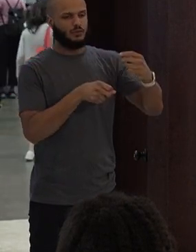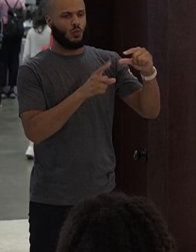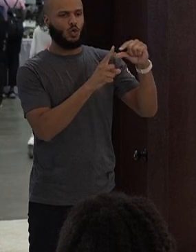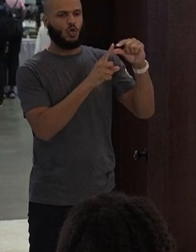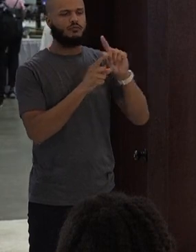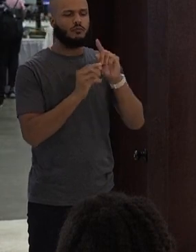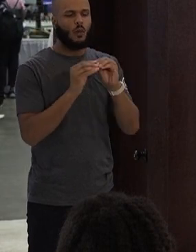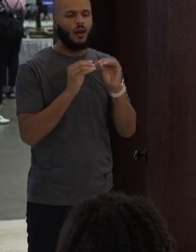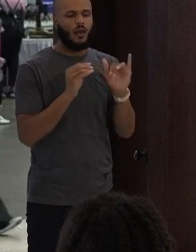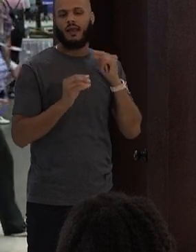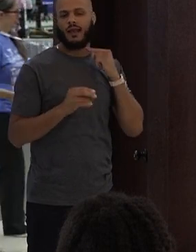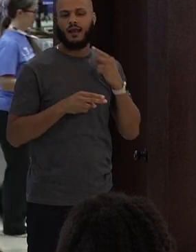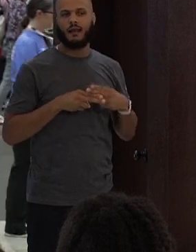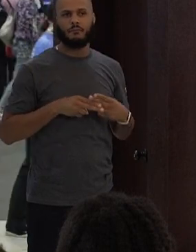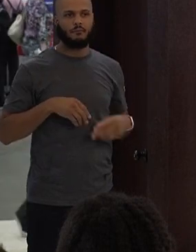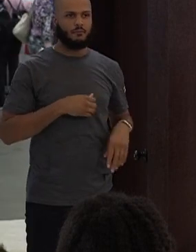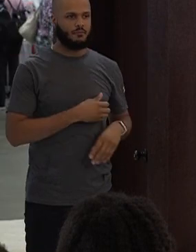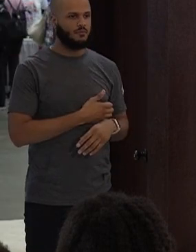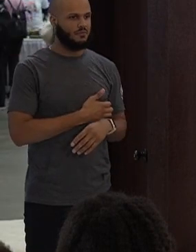nickname.